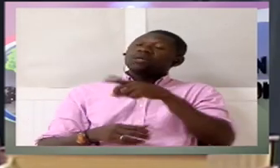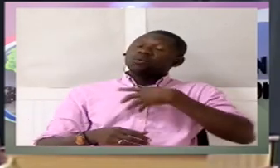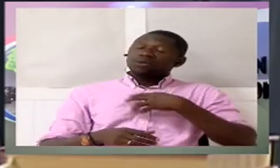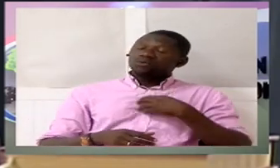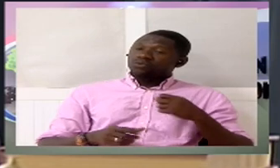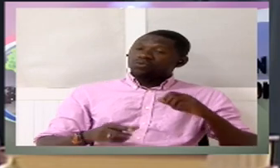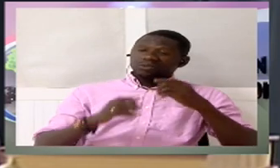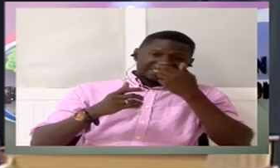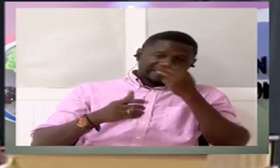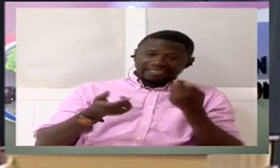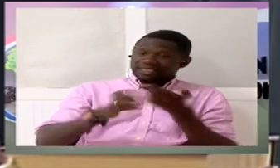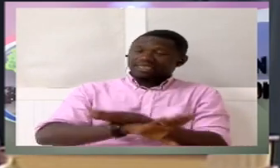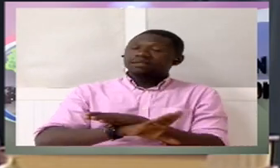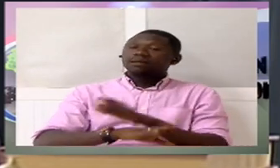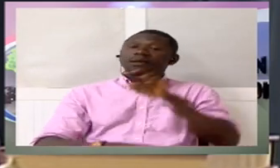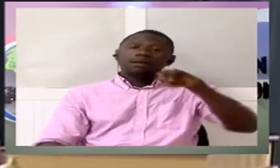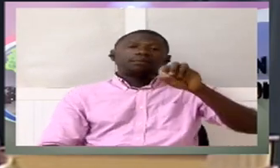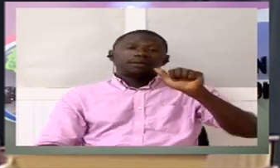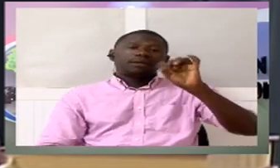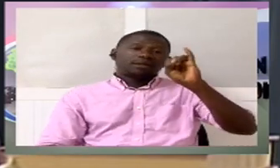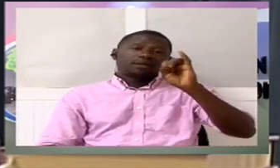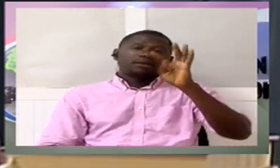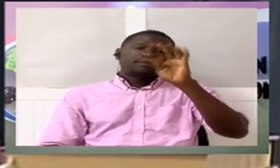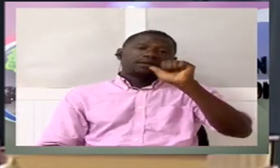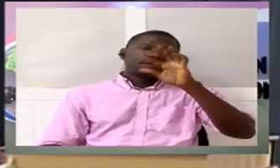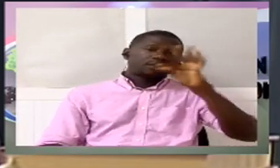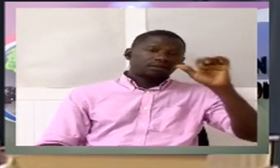also wanted to kill my fati. Because Ikaji abelurin Baba in Yami.